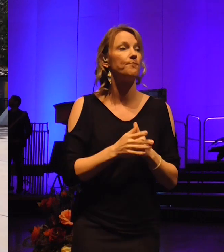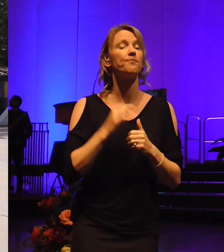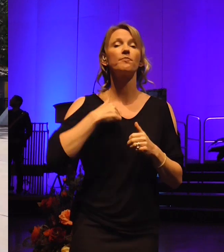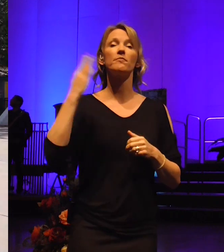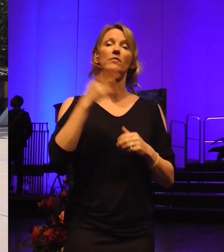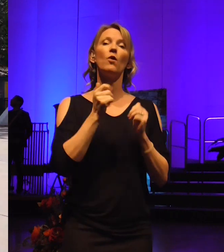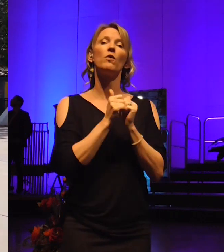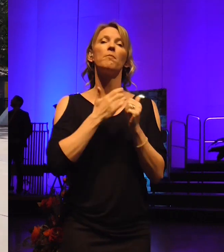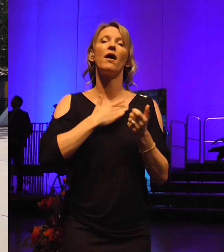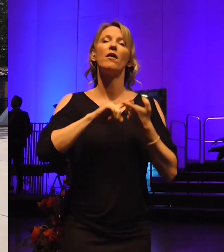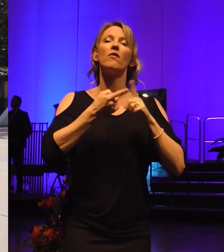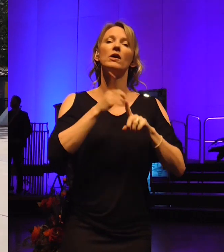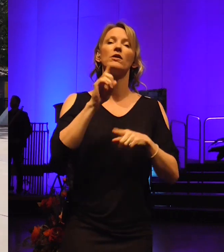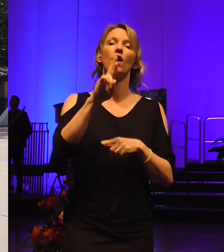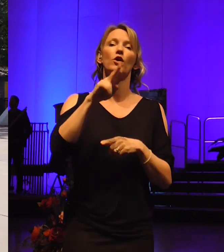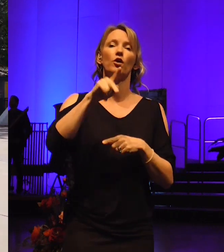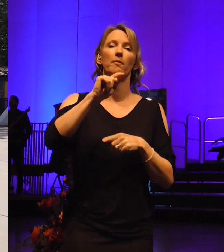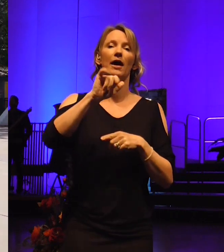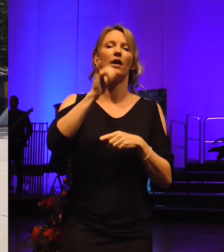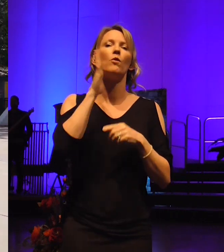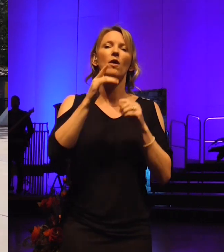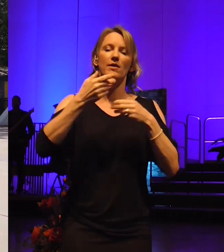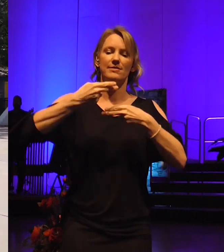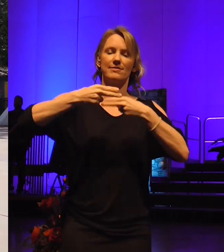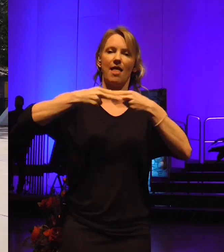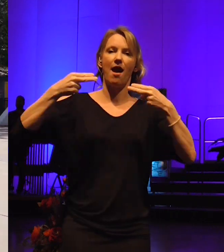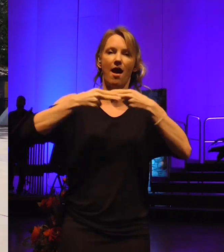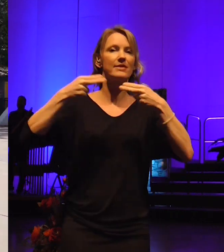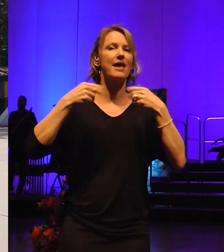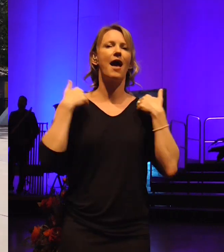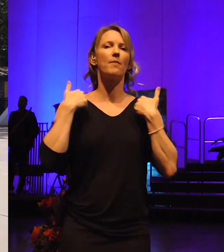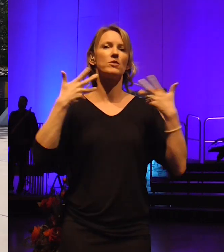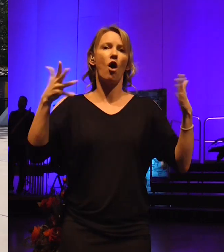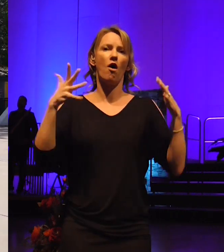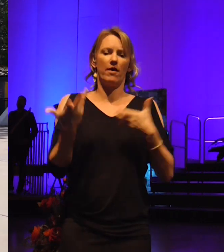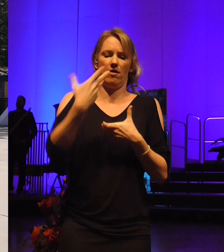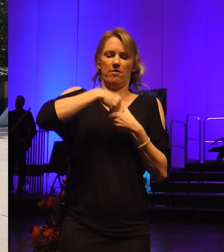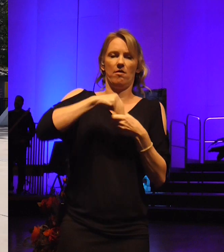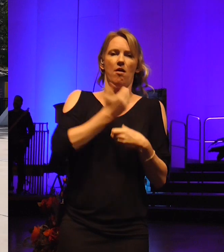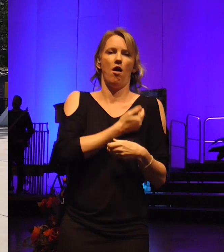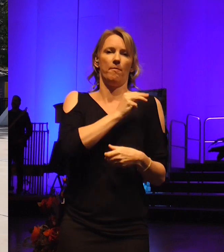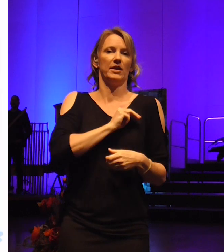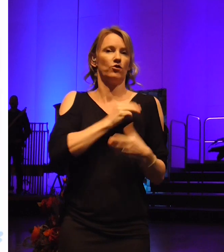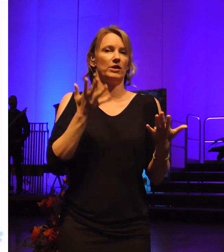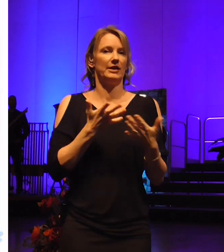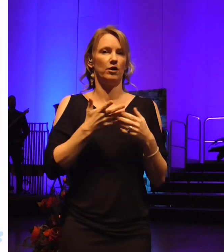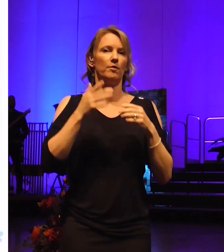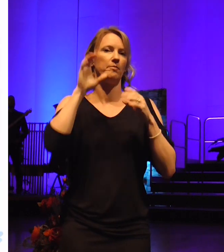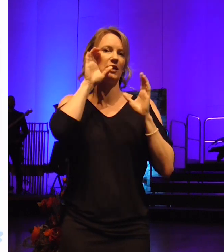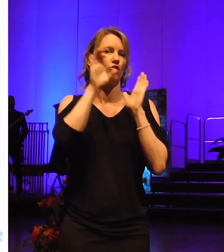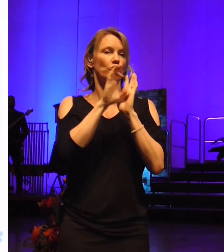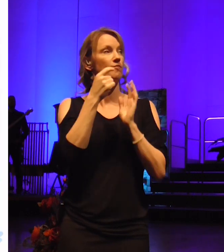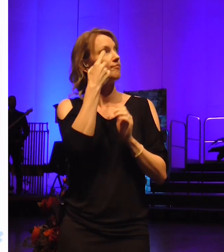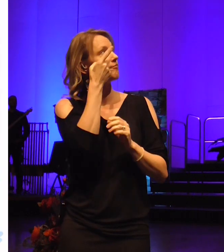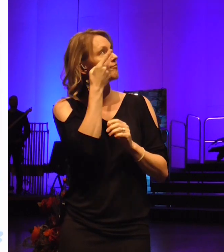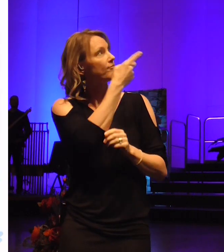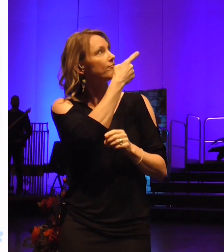Hey, I'm back here with my buddy, Dr. Patty, and we're going to show you some slides of animals that are already part of our ministry here.